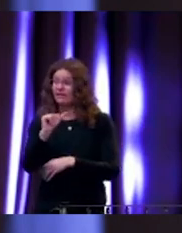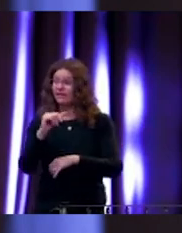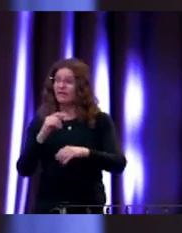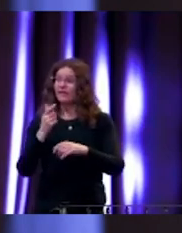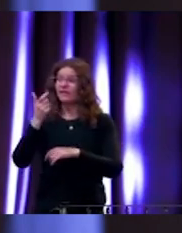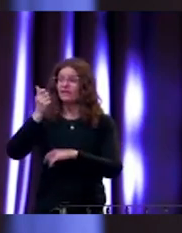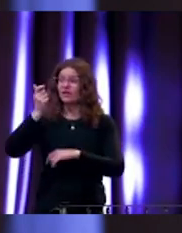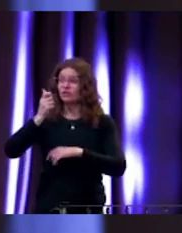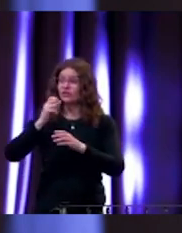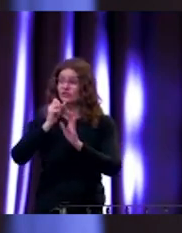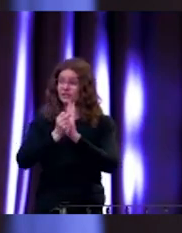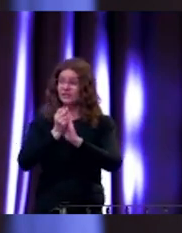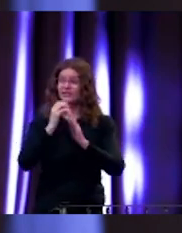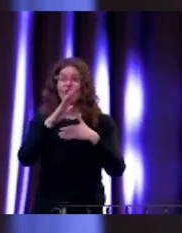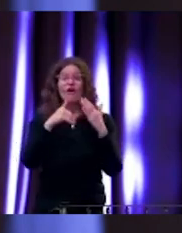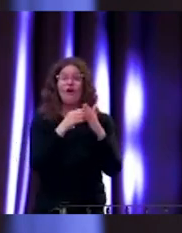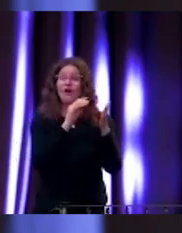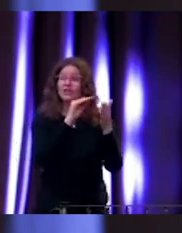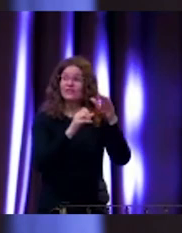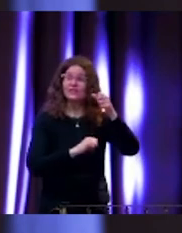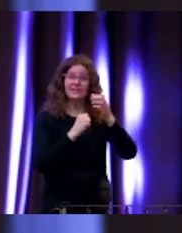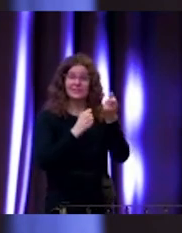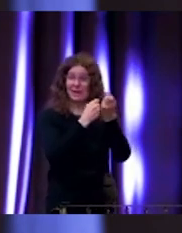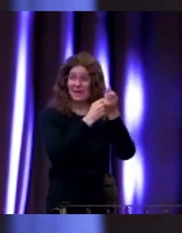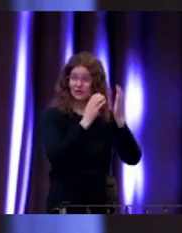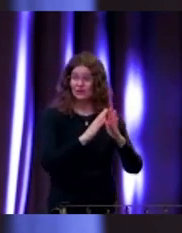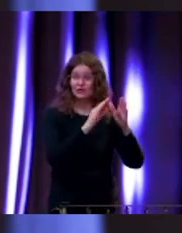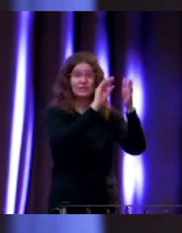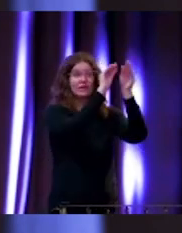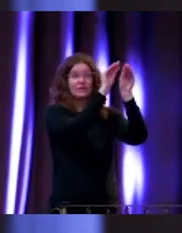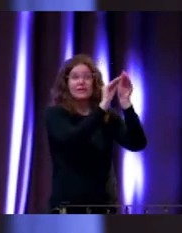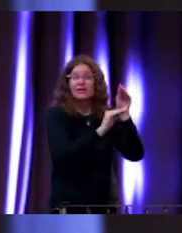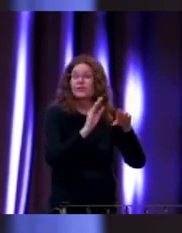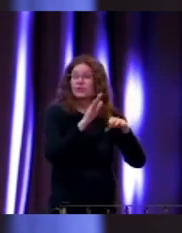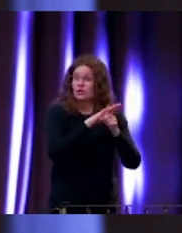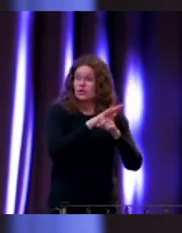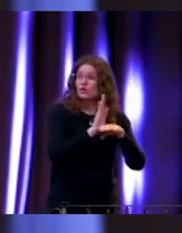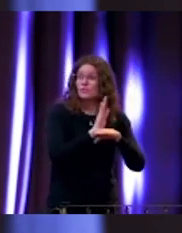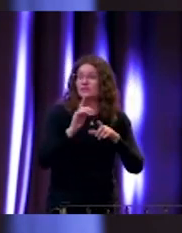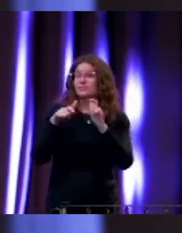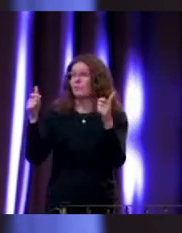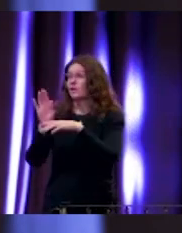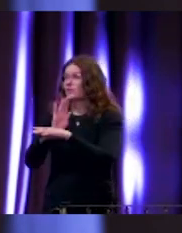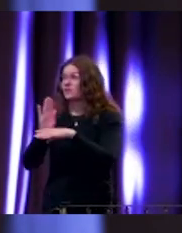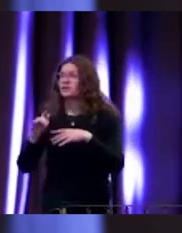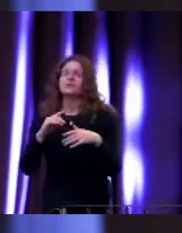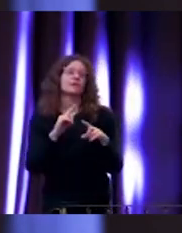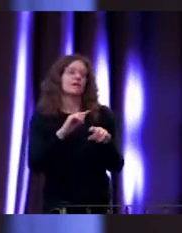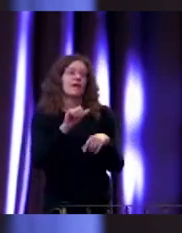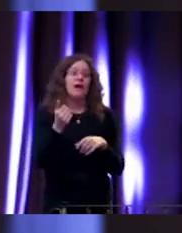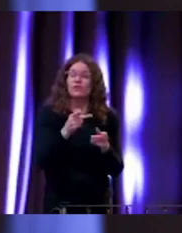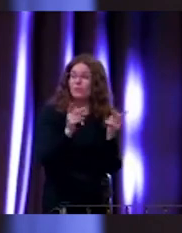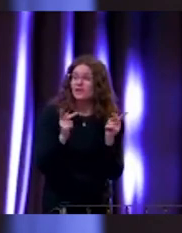sponsors, right? That's more than just foundations, right? There are local businesses, there are big businesses, all of these other spaces that have one